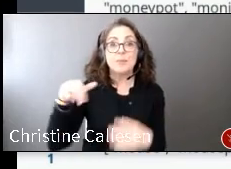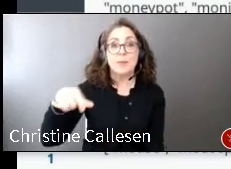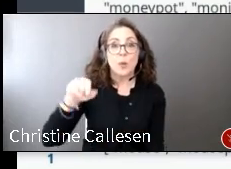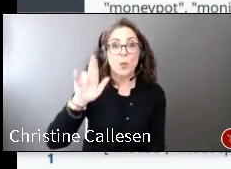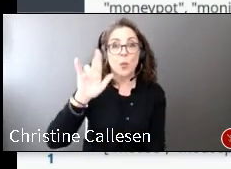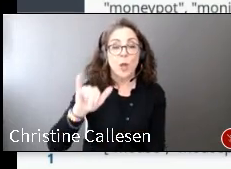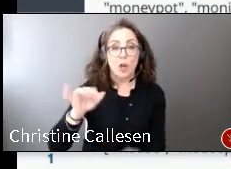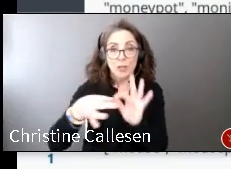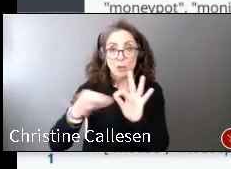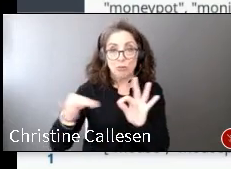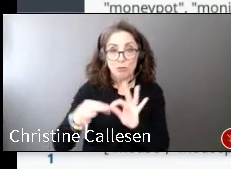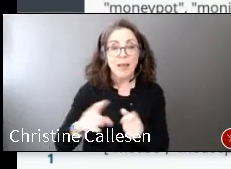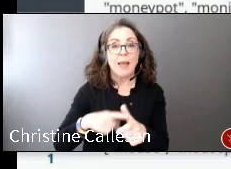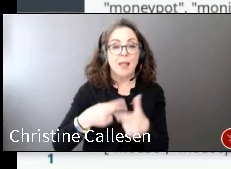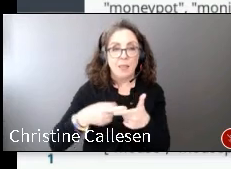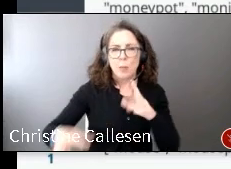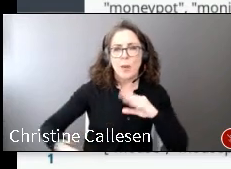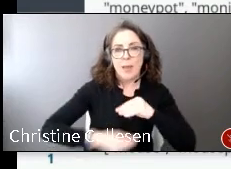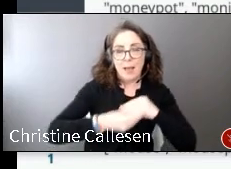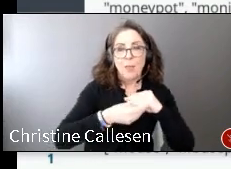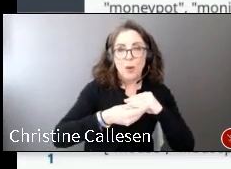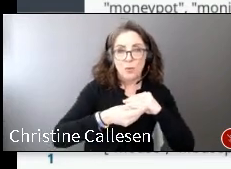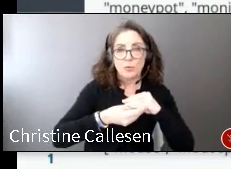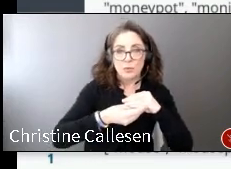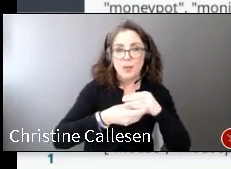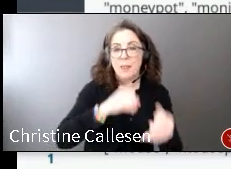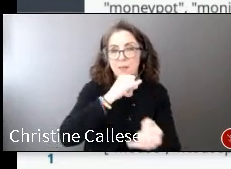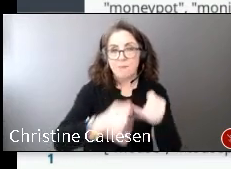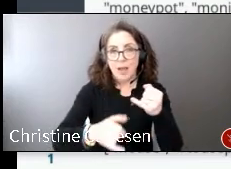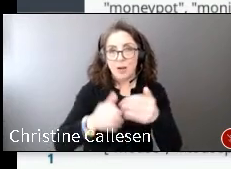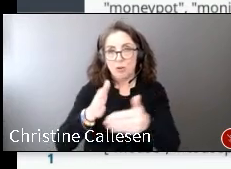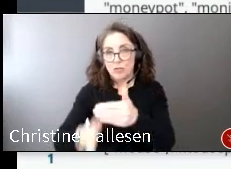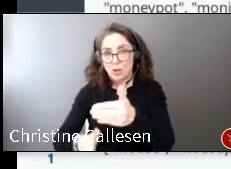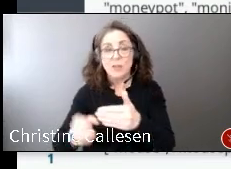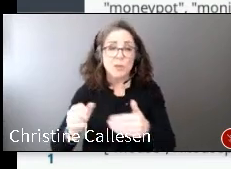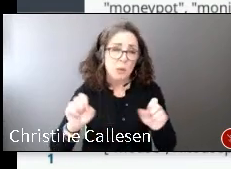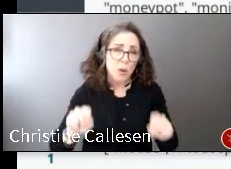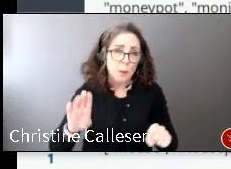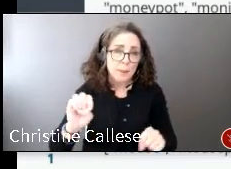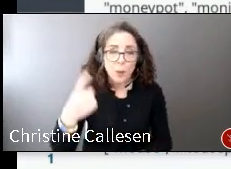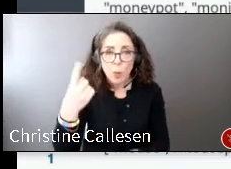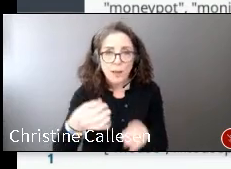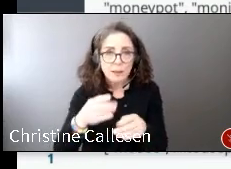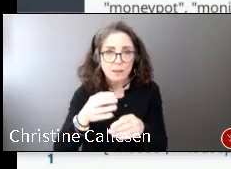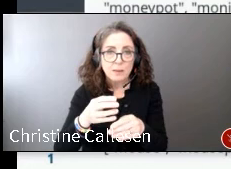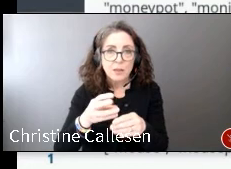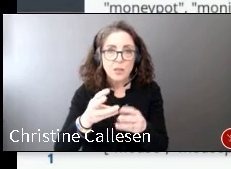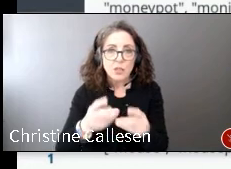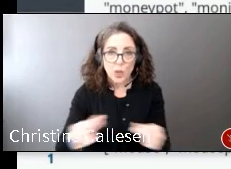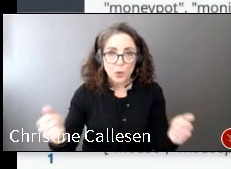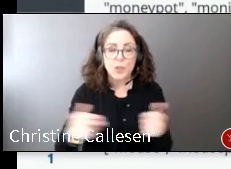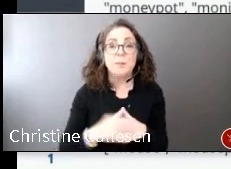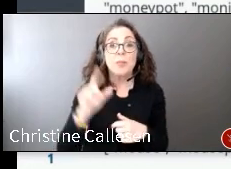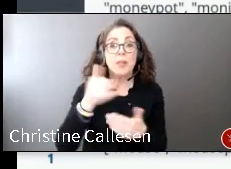string, and then we add those in the final results. So that could be one solution. Another thing I can